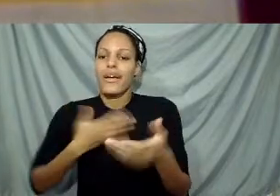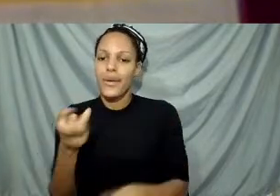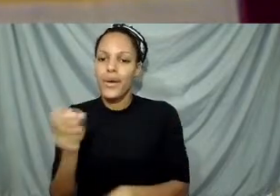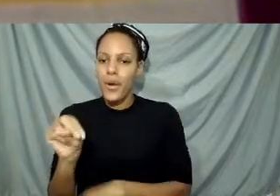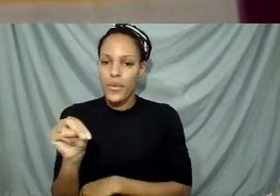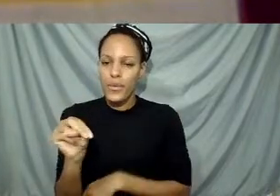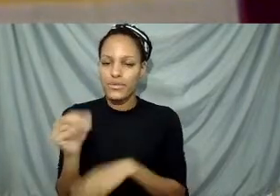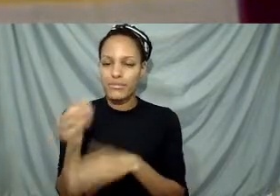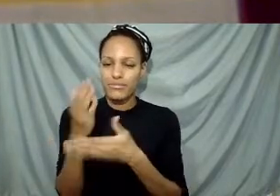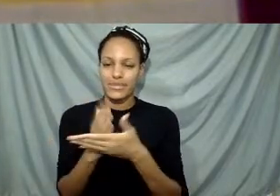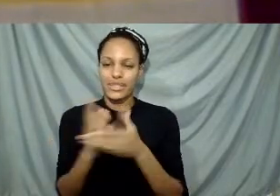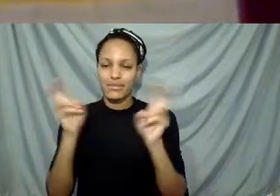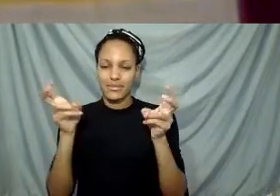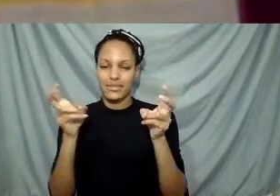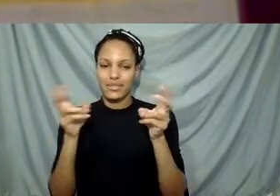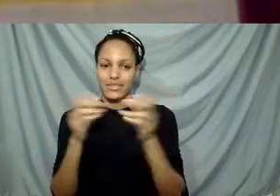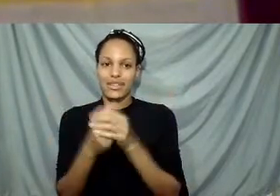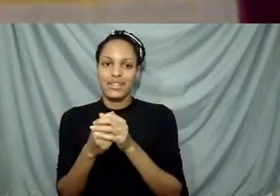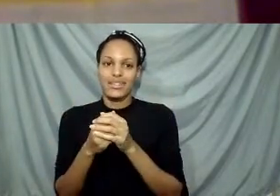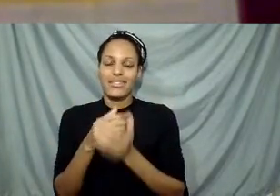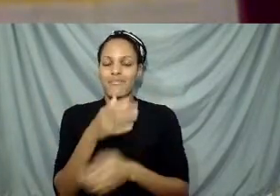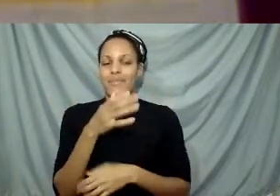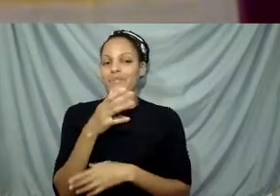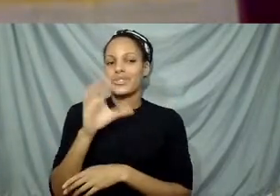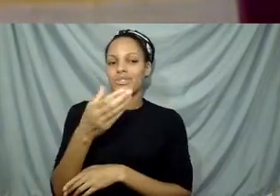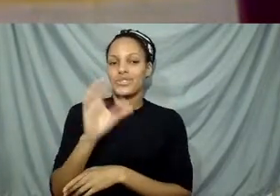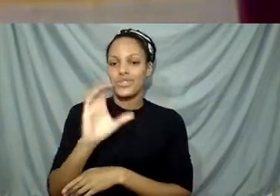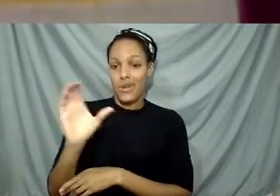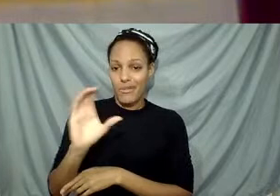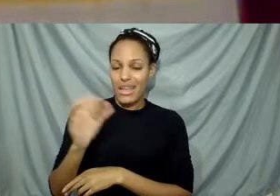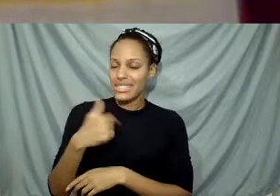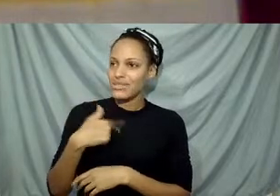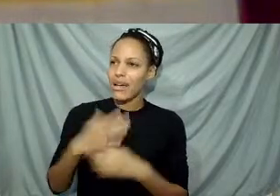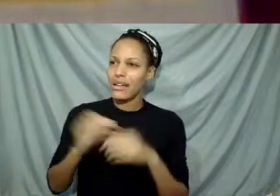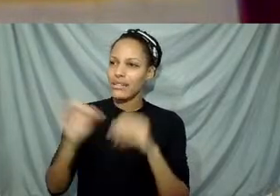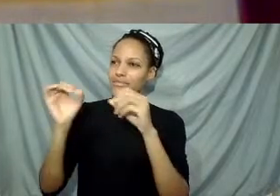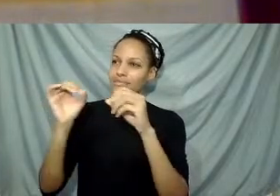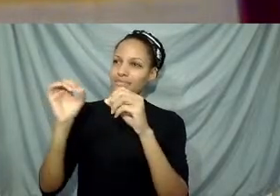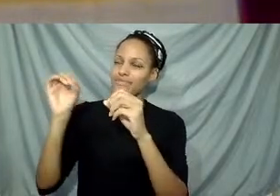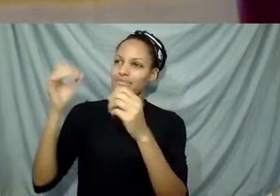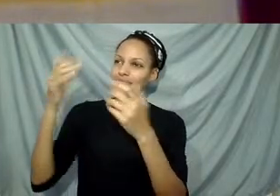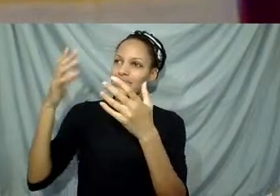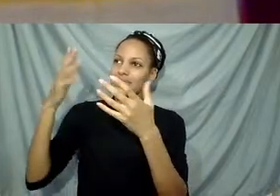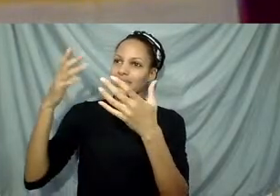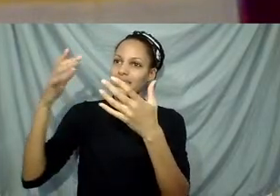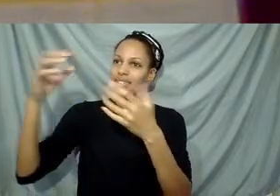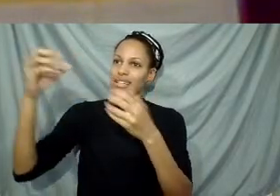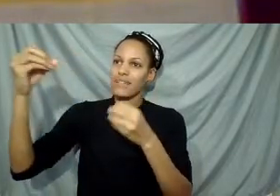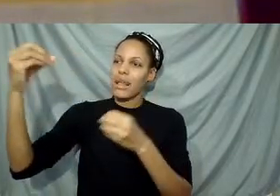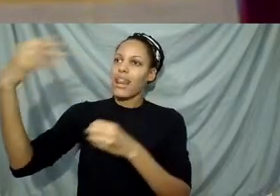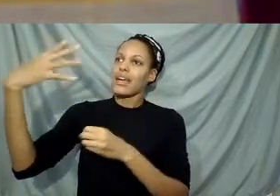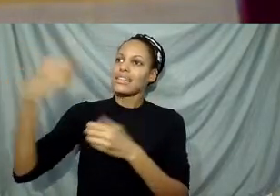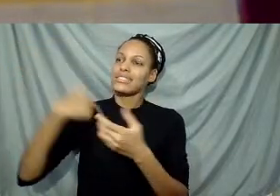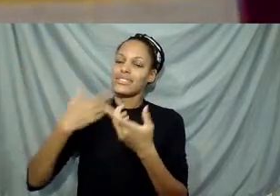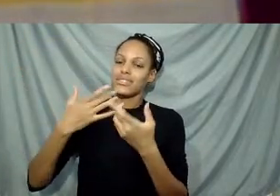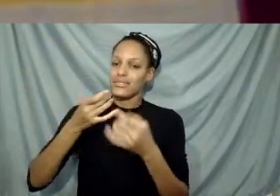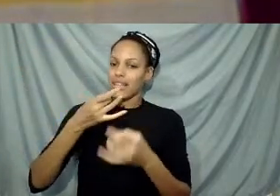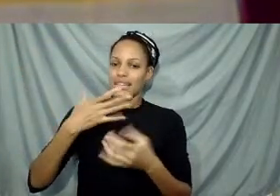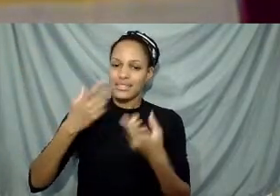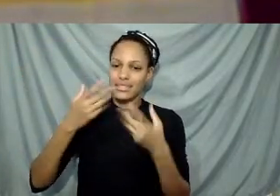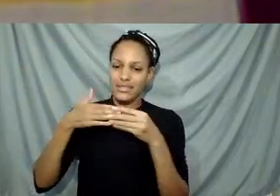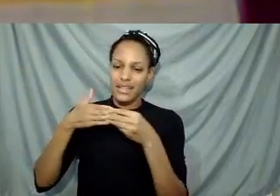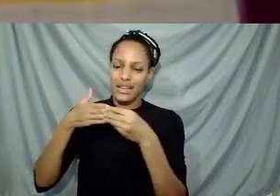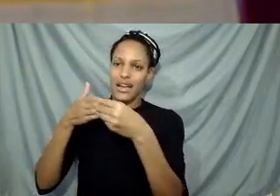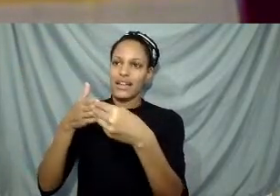my guiding light in terms of my mentor to help me accomplish that. And so it's only fitting that we get to